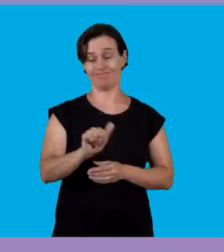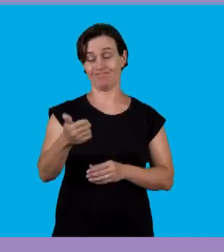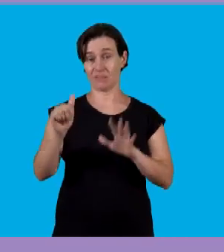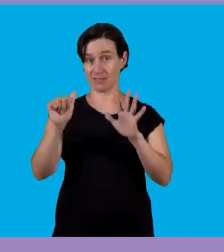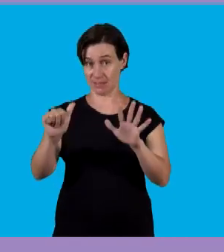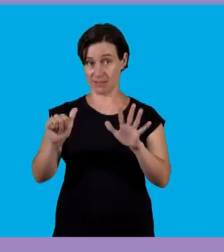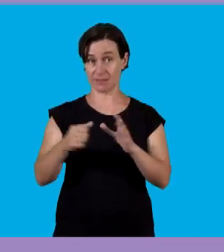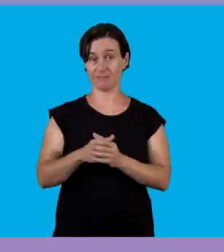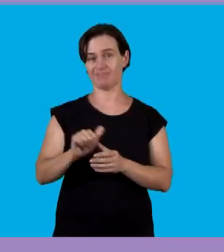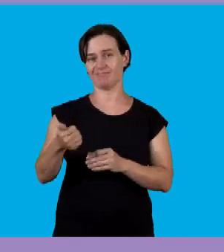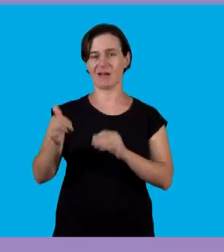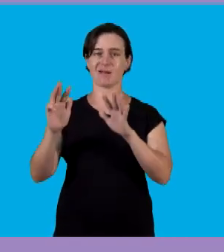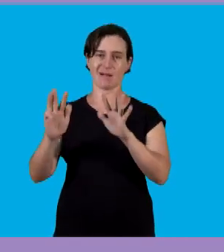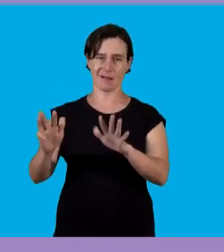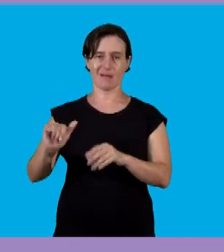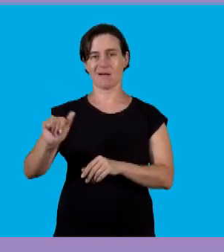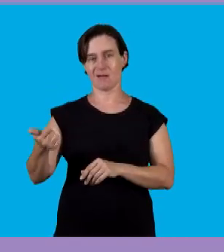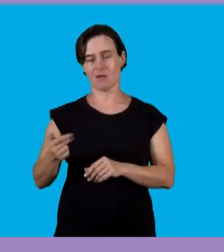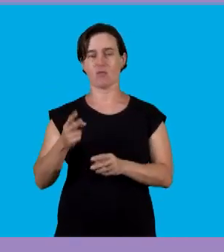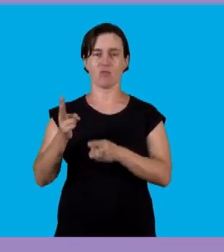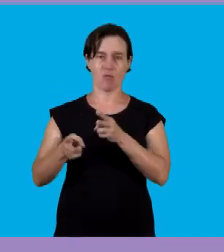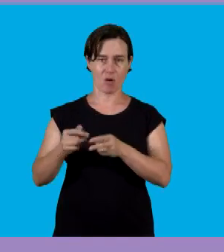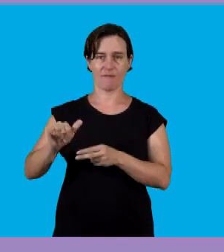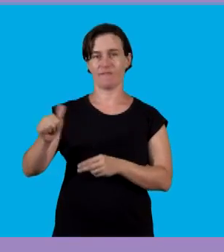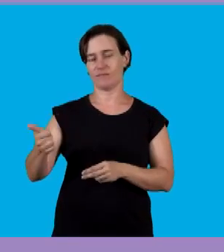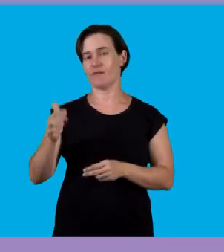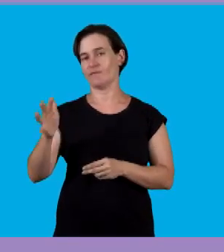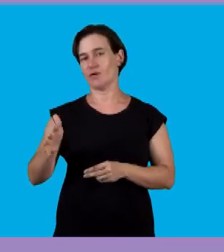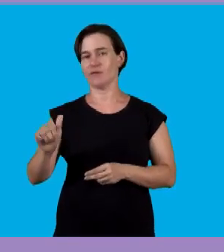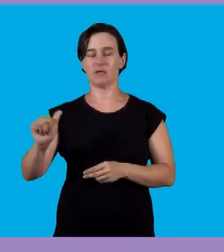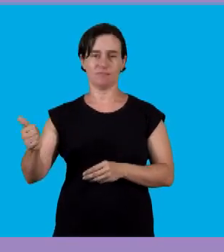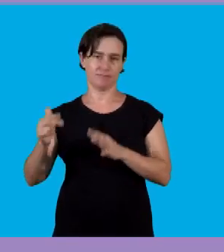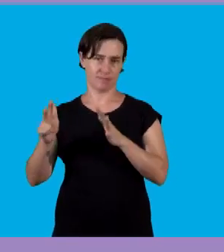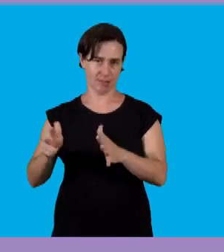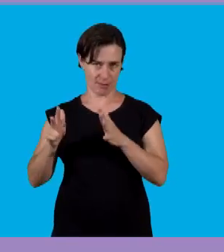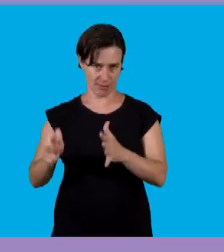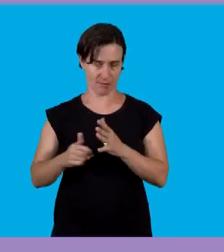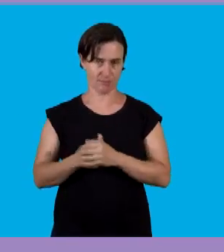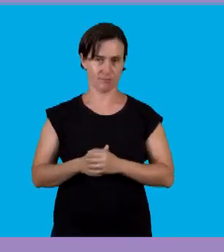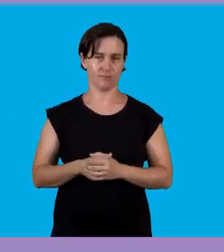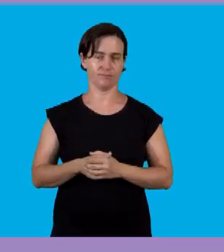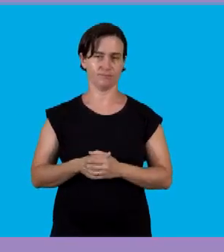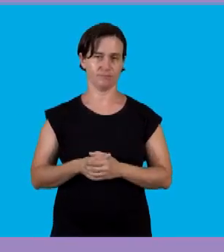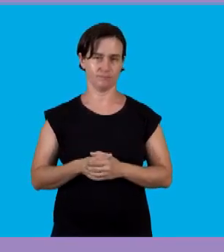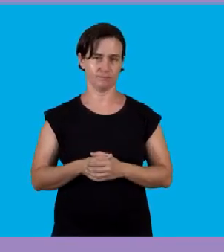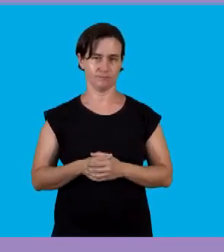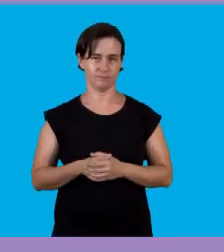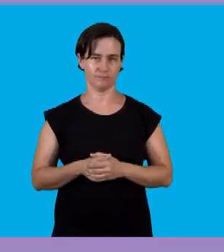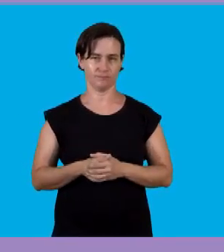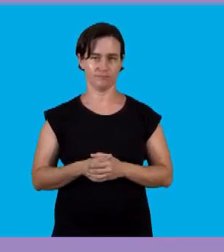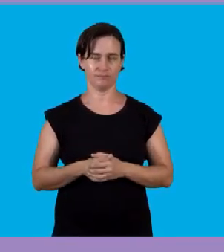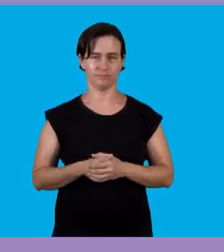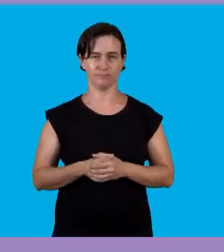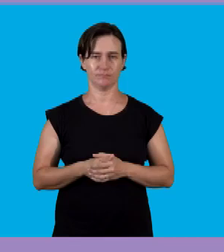6, our 9, our 12, our 15, and lastly